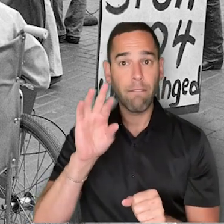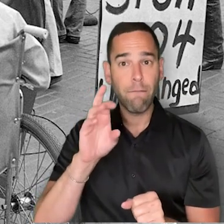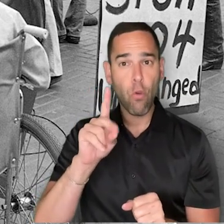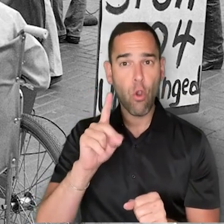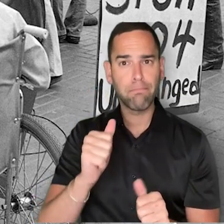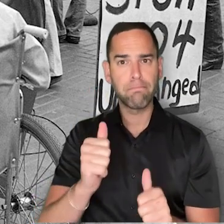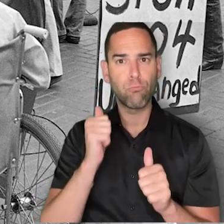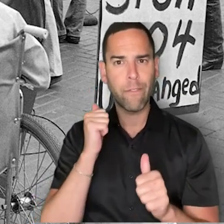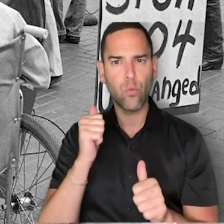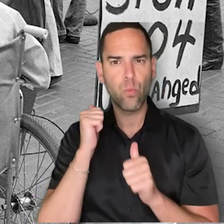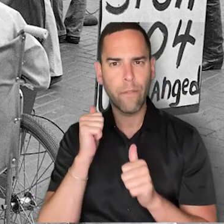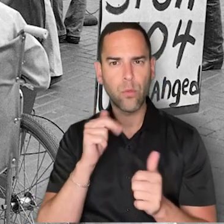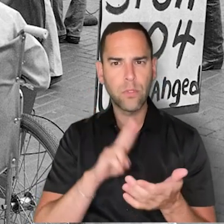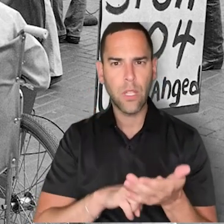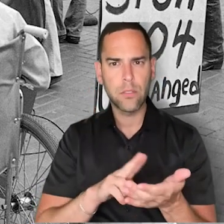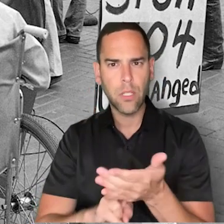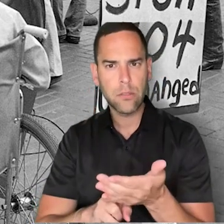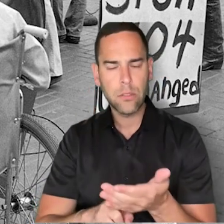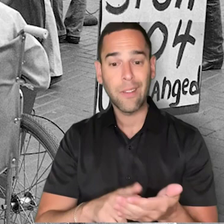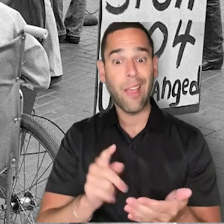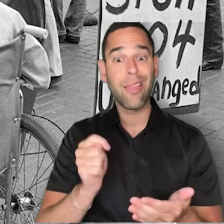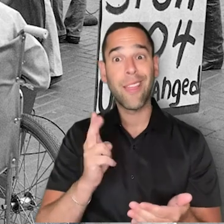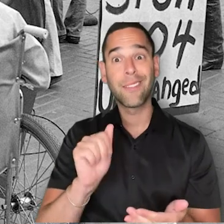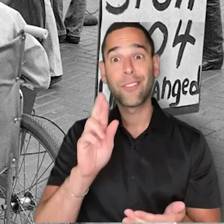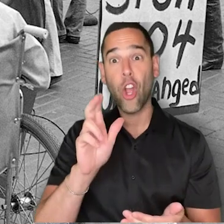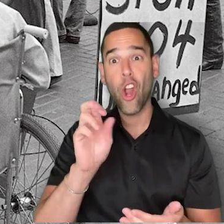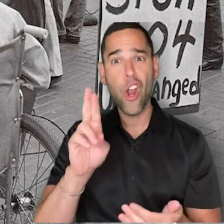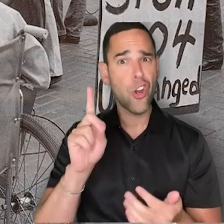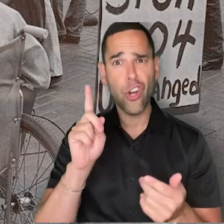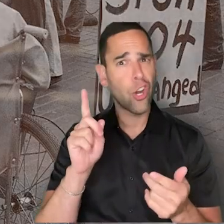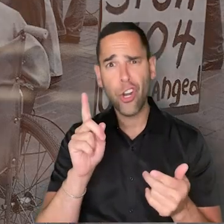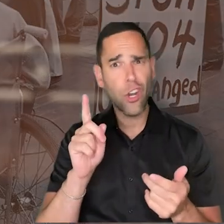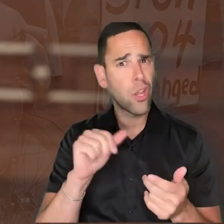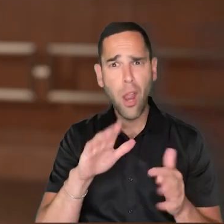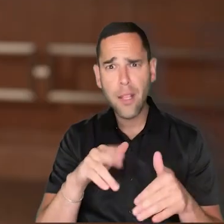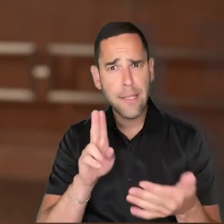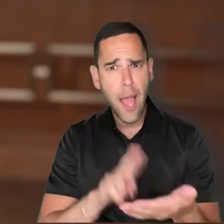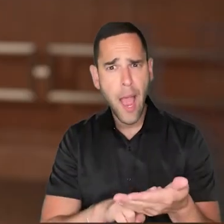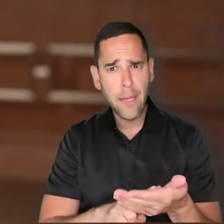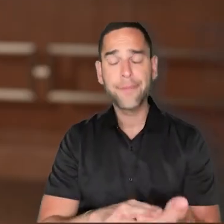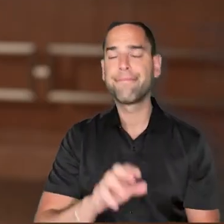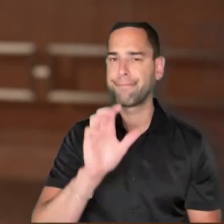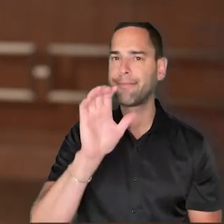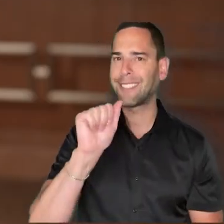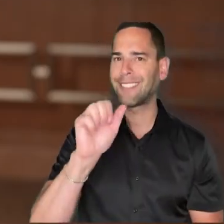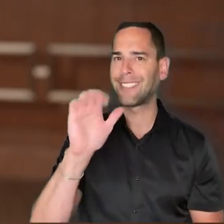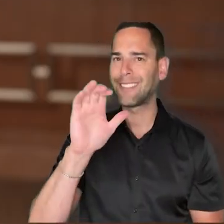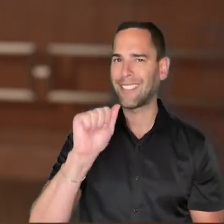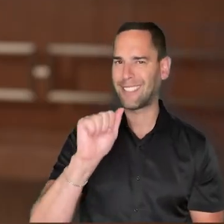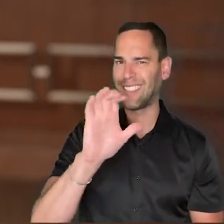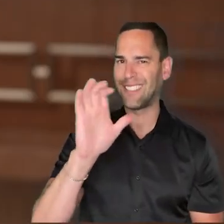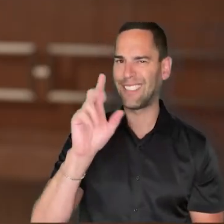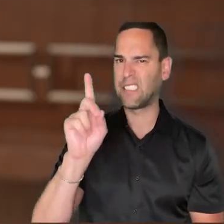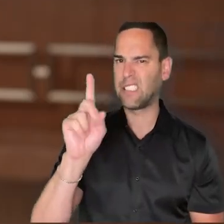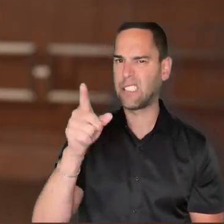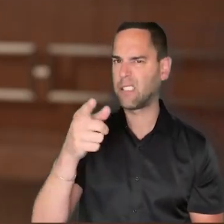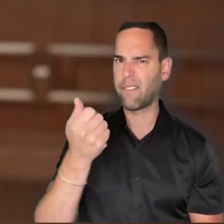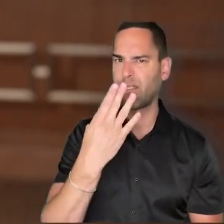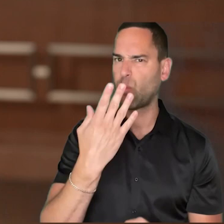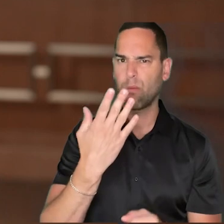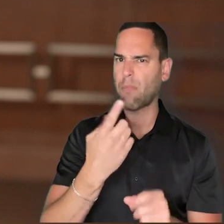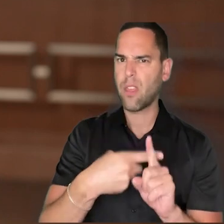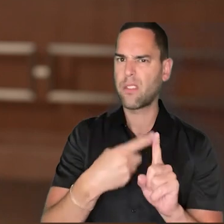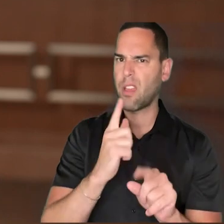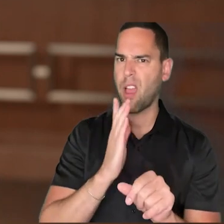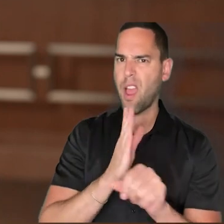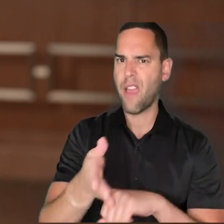do so. And when his administration was dragging their feet, that's when ACCD really very quickly, like a